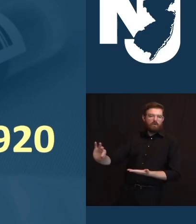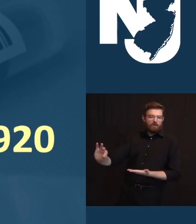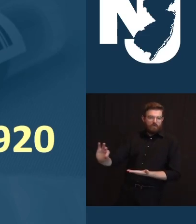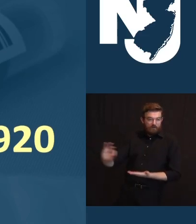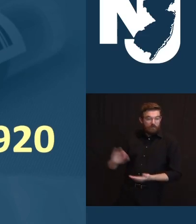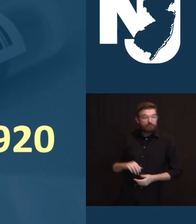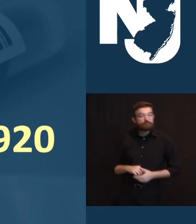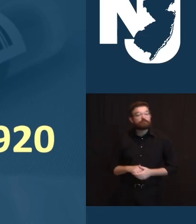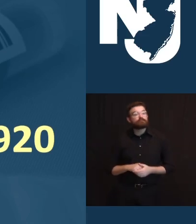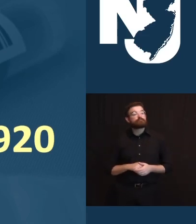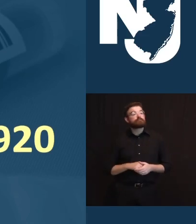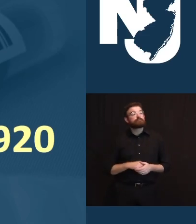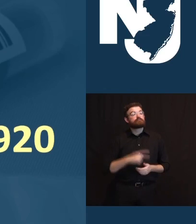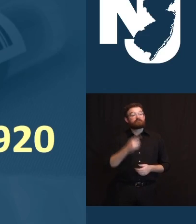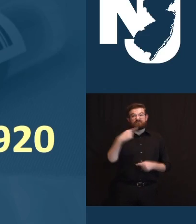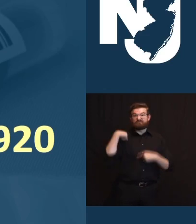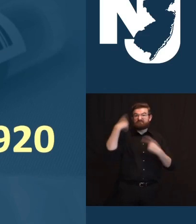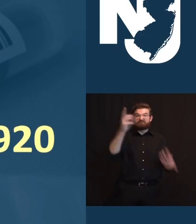13,845, with an additional